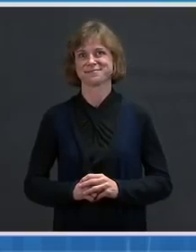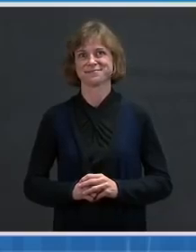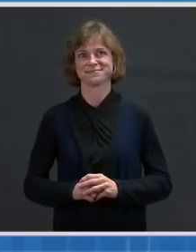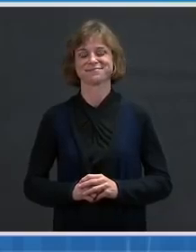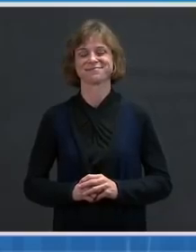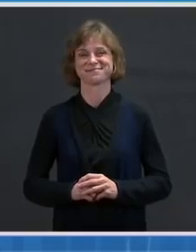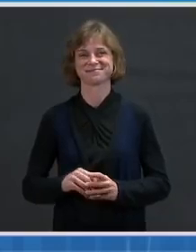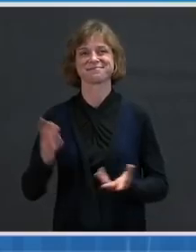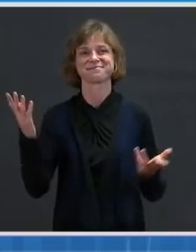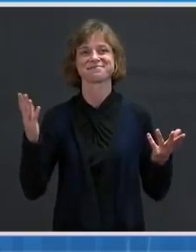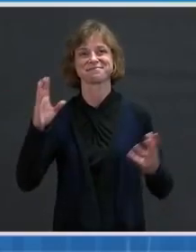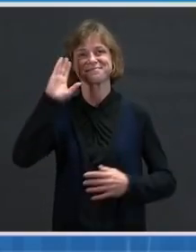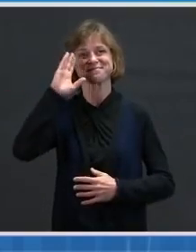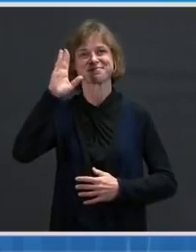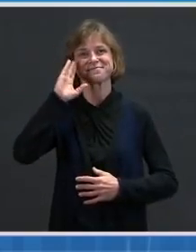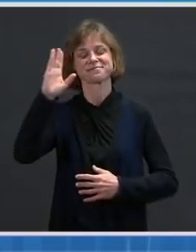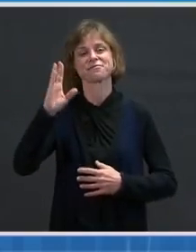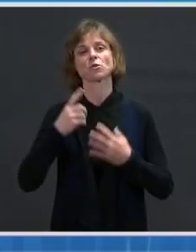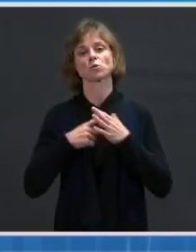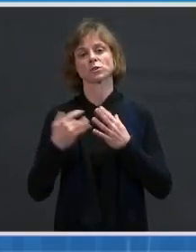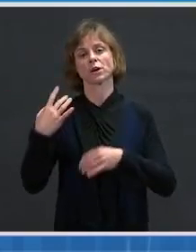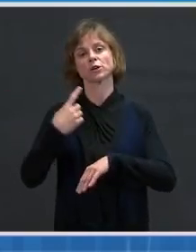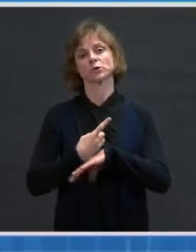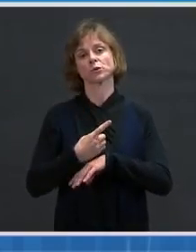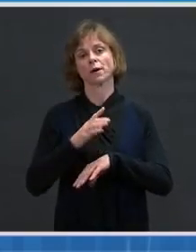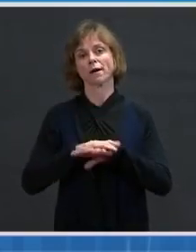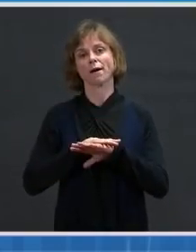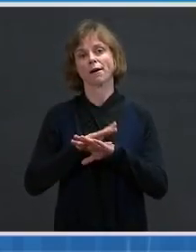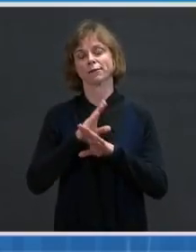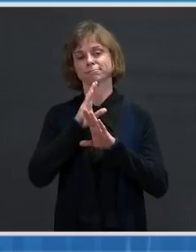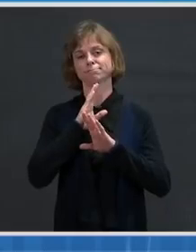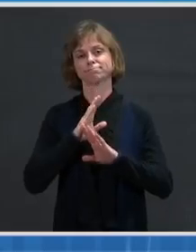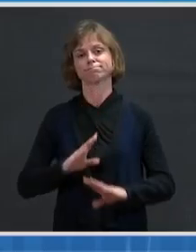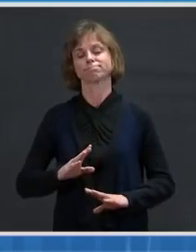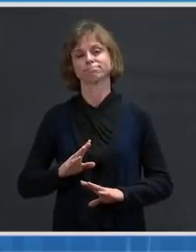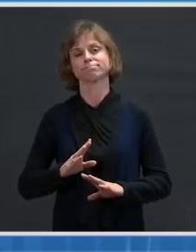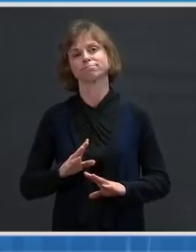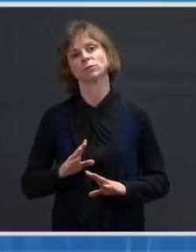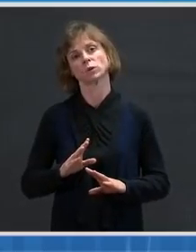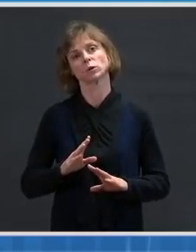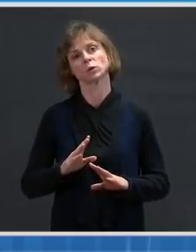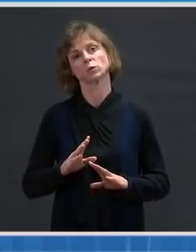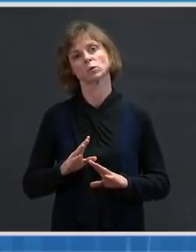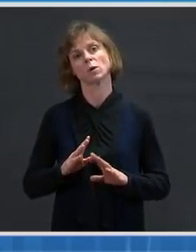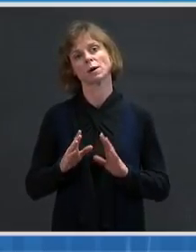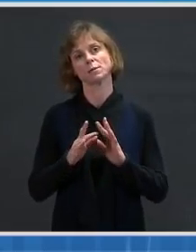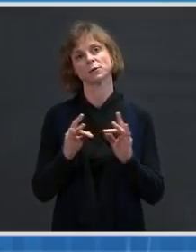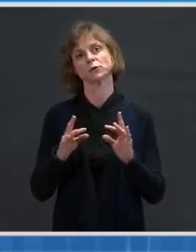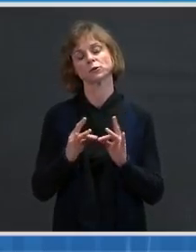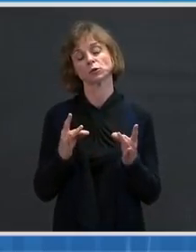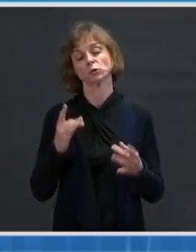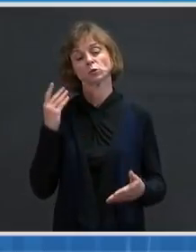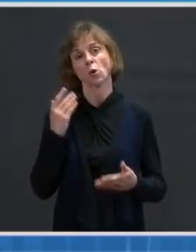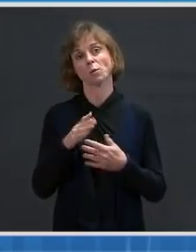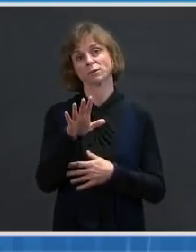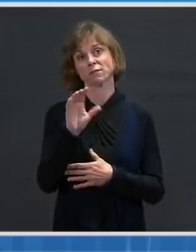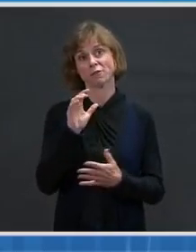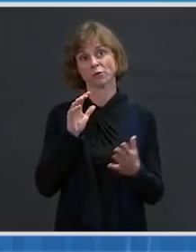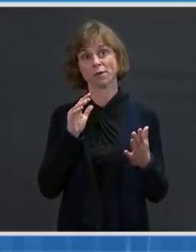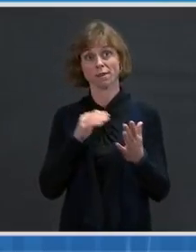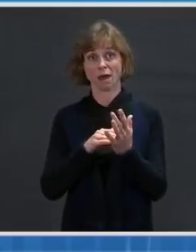Starting today on a solemn note, as we're nearing 500,000 Americans who've lost their lives from